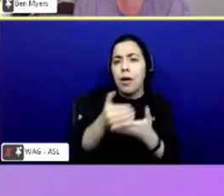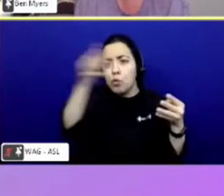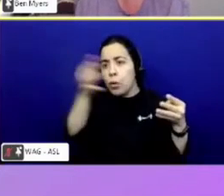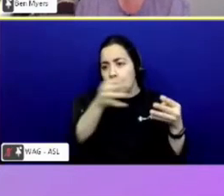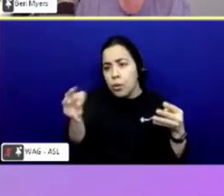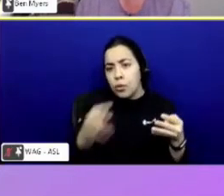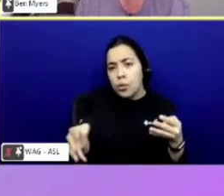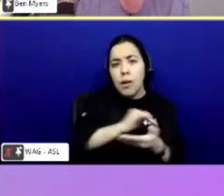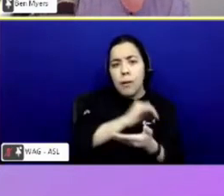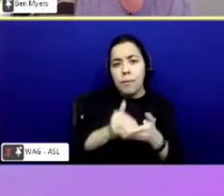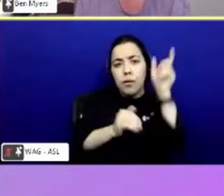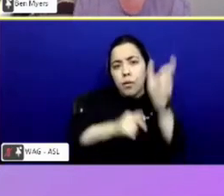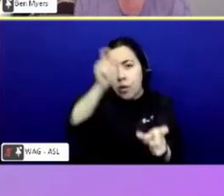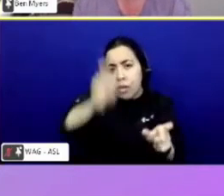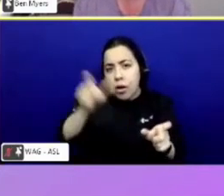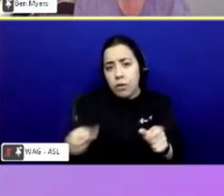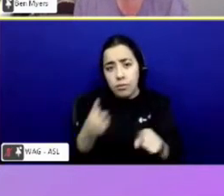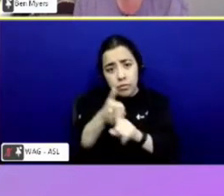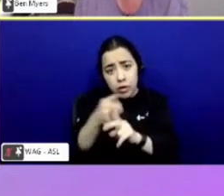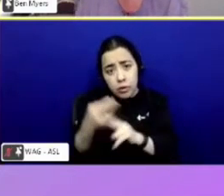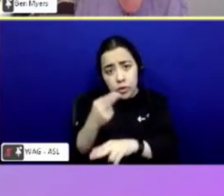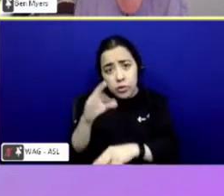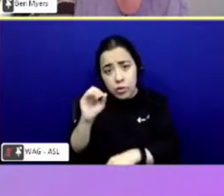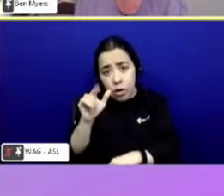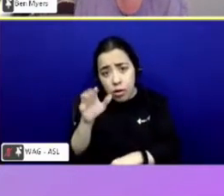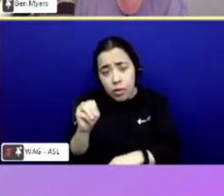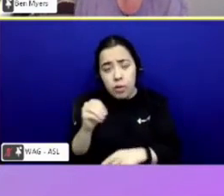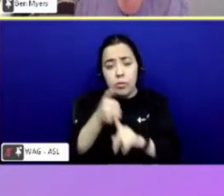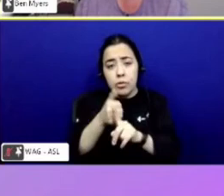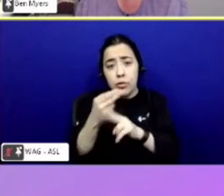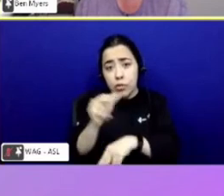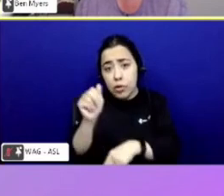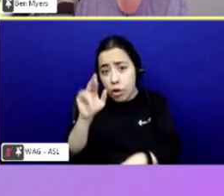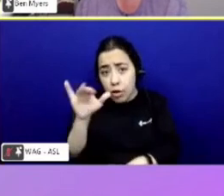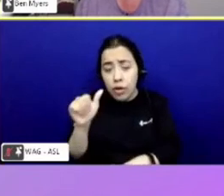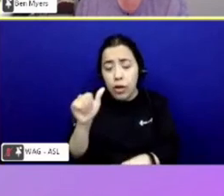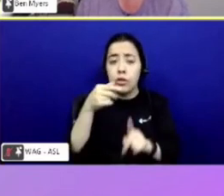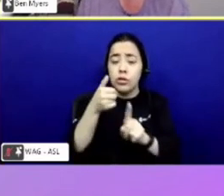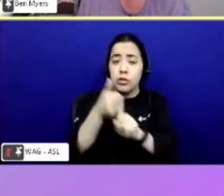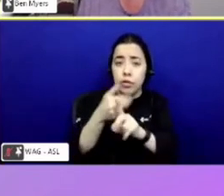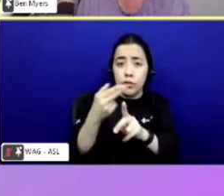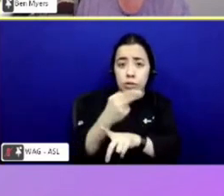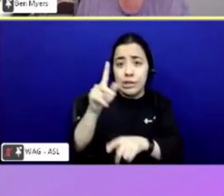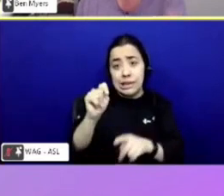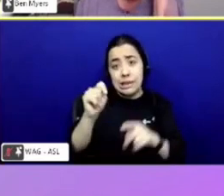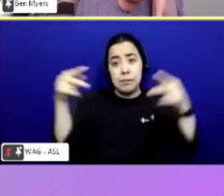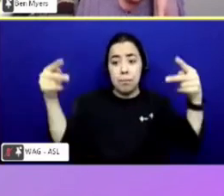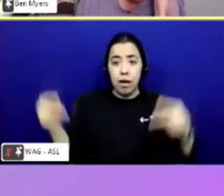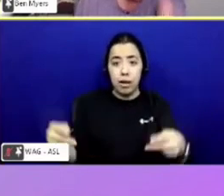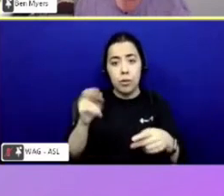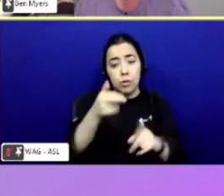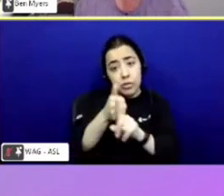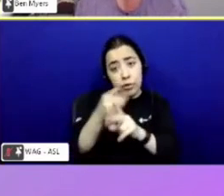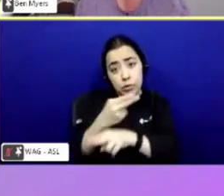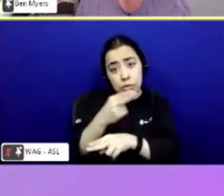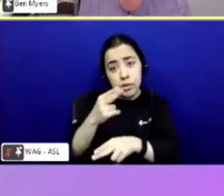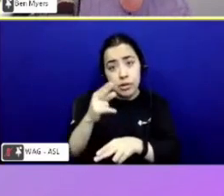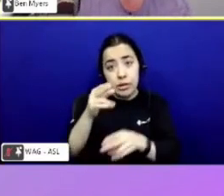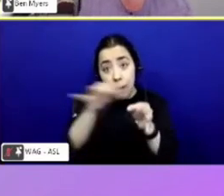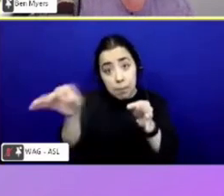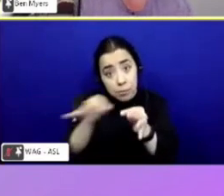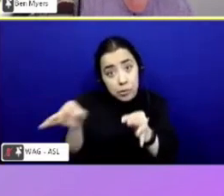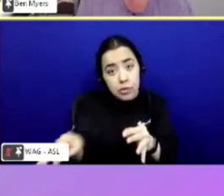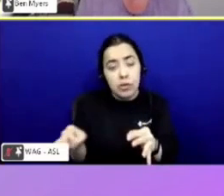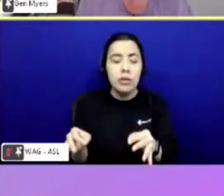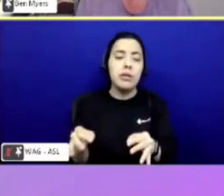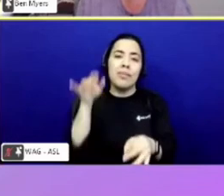aria being applied? Are you using the full range of semantics like T-body or caption or anything like that? But